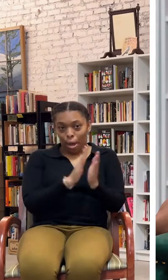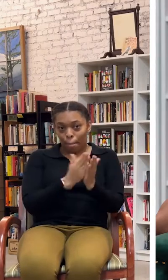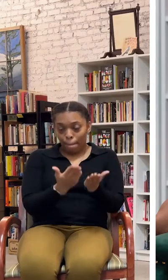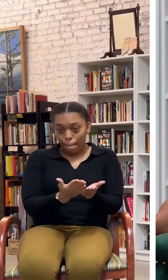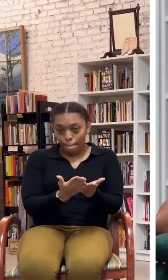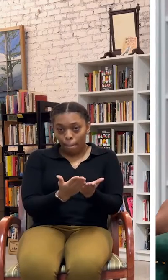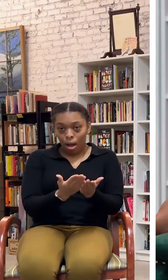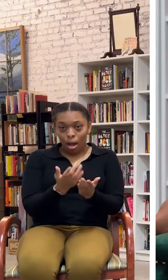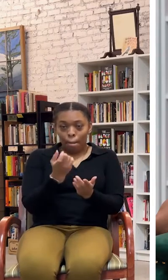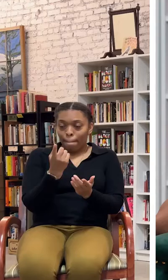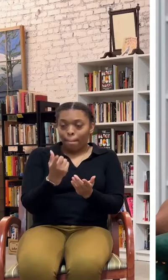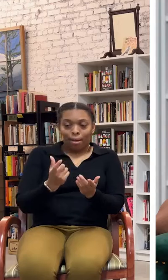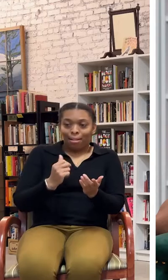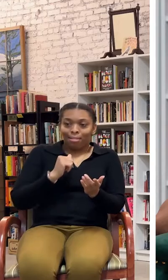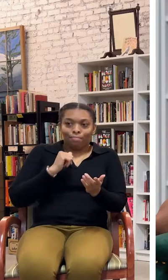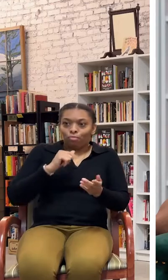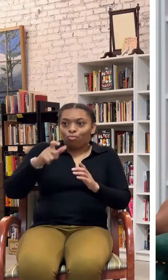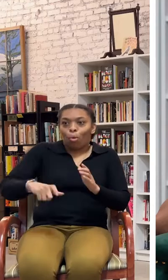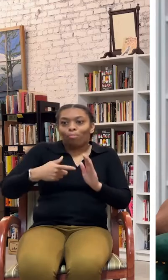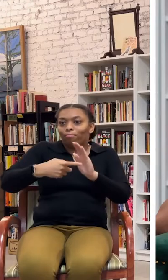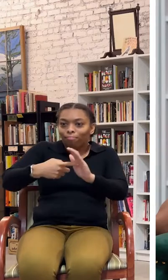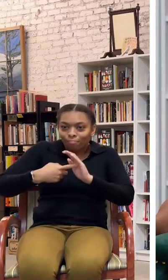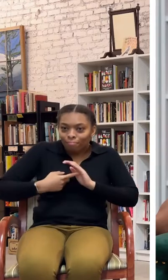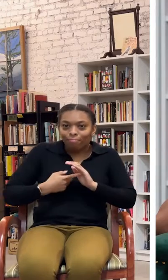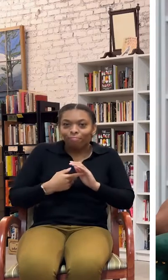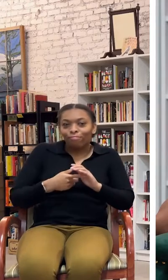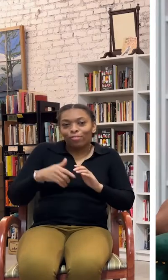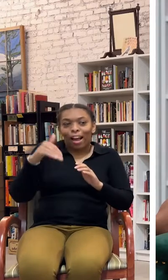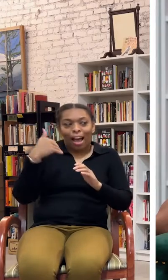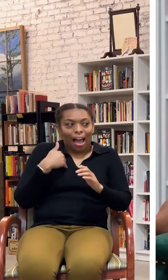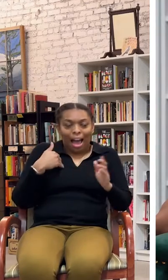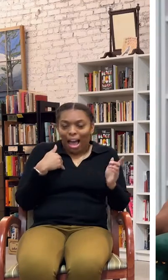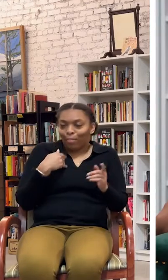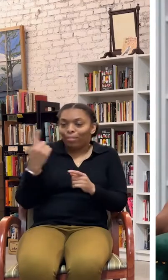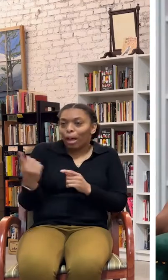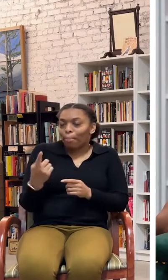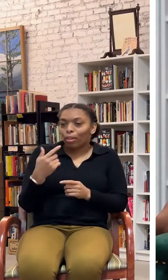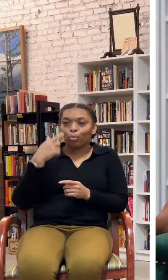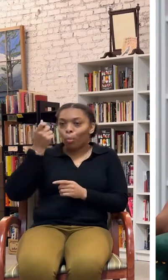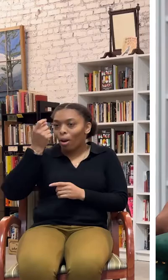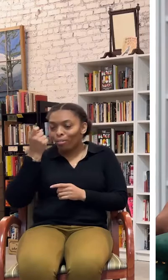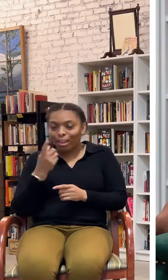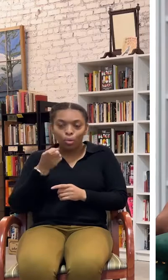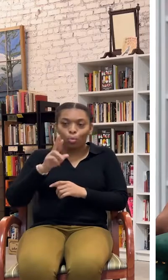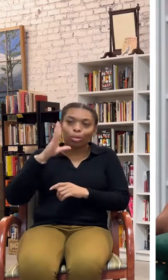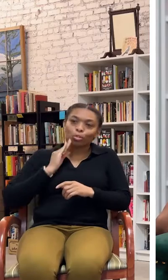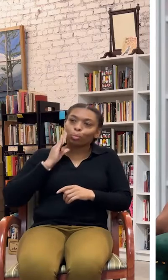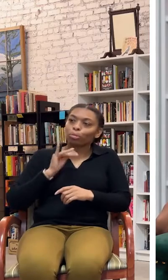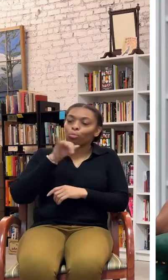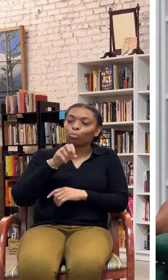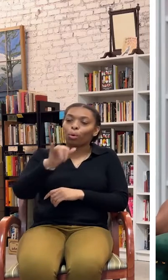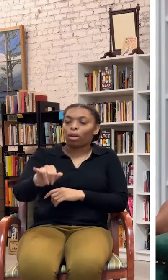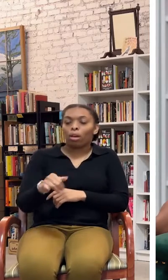not a capitalist project. You don't need to have a thing on you in order to understand or to experience this. So talk